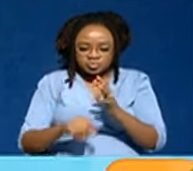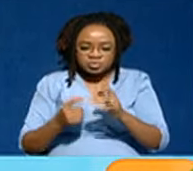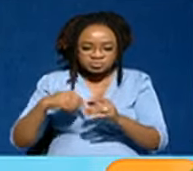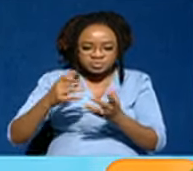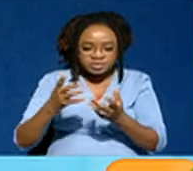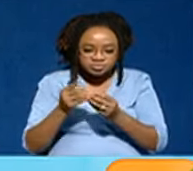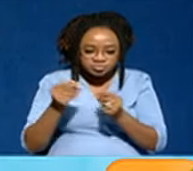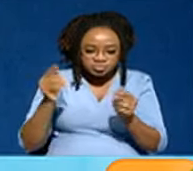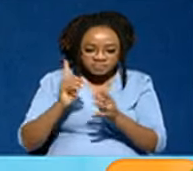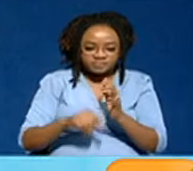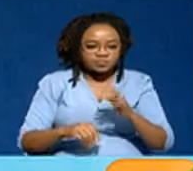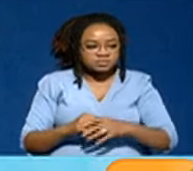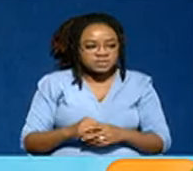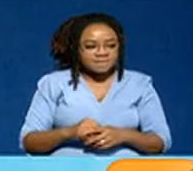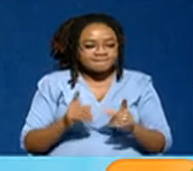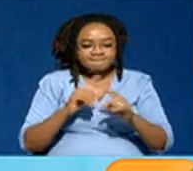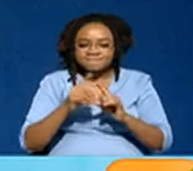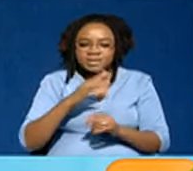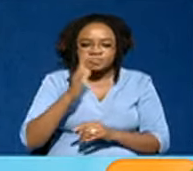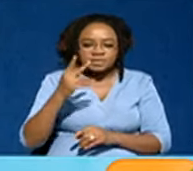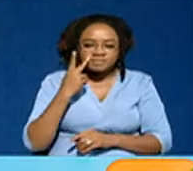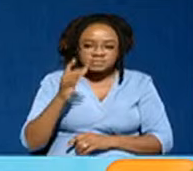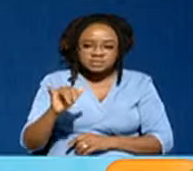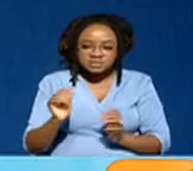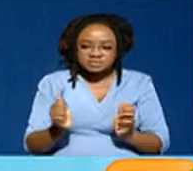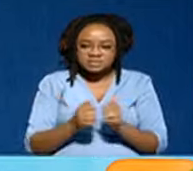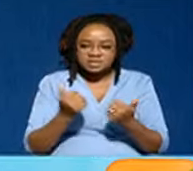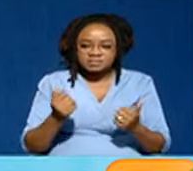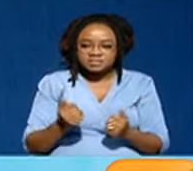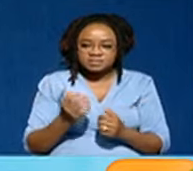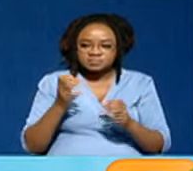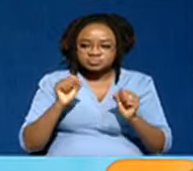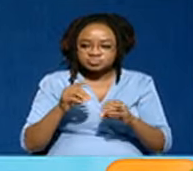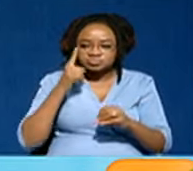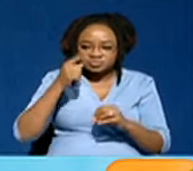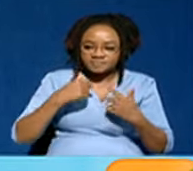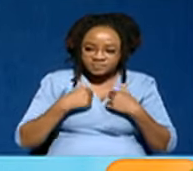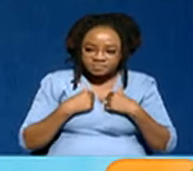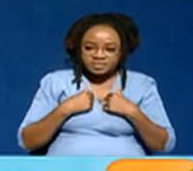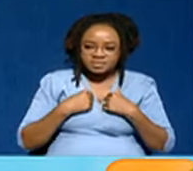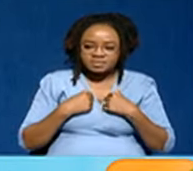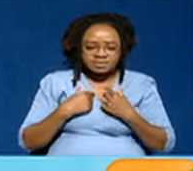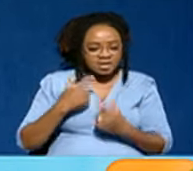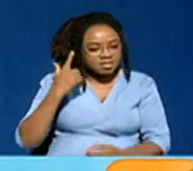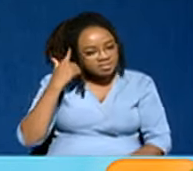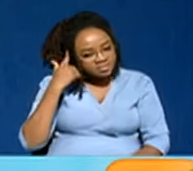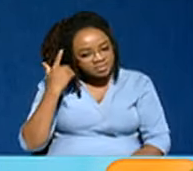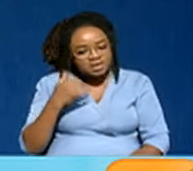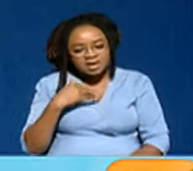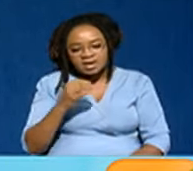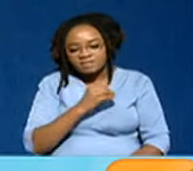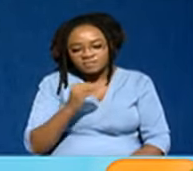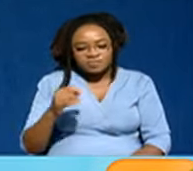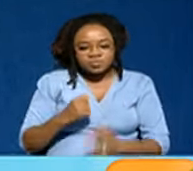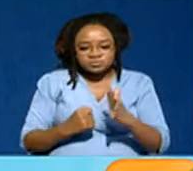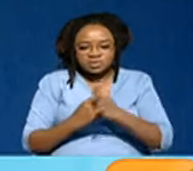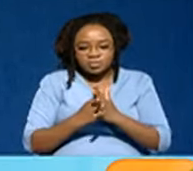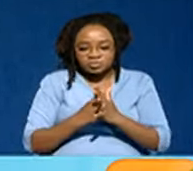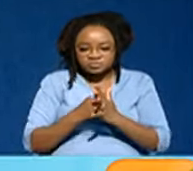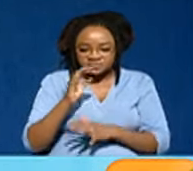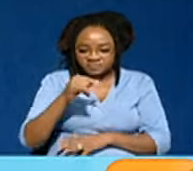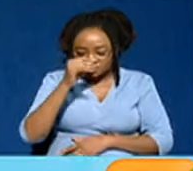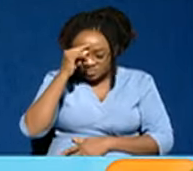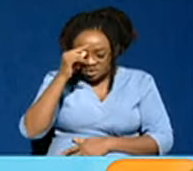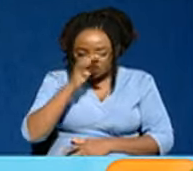or otherwise. Fair. But we never saw that coming. Okay. And so, for me, I think there is no goodwill from the government as a